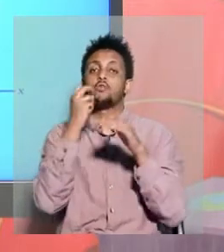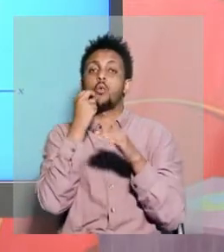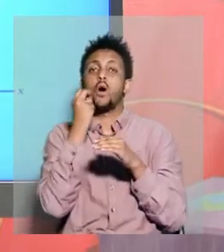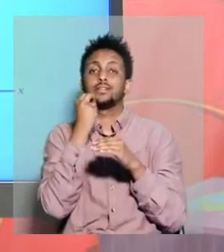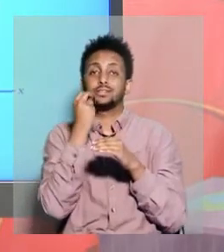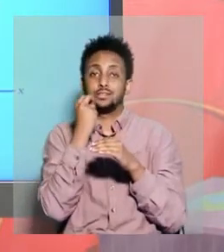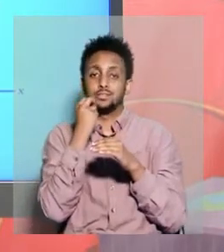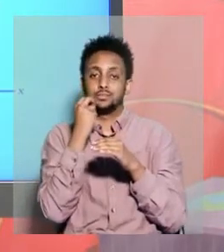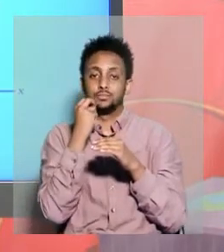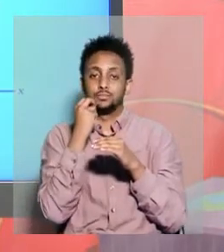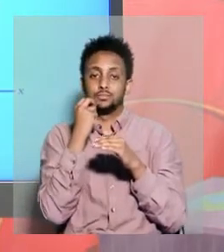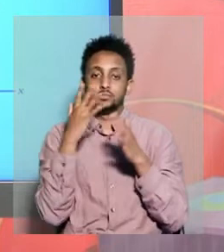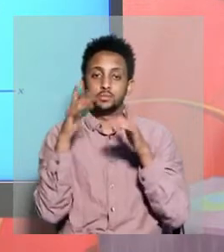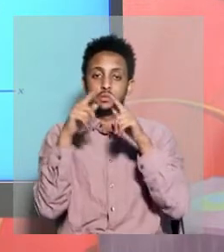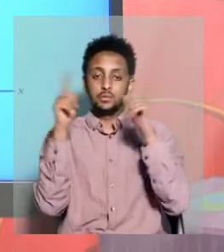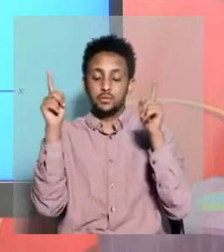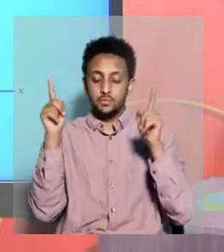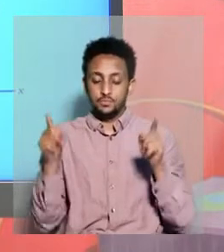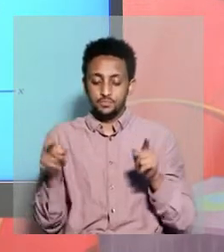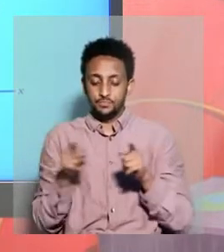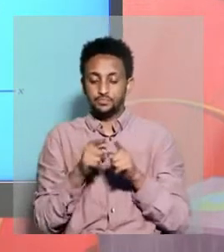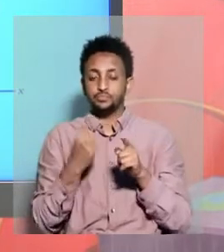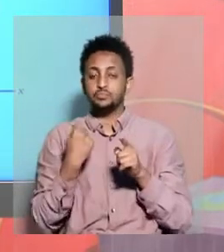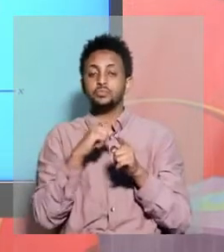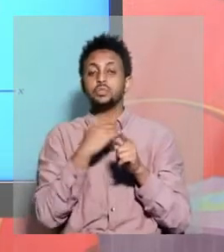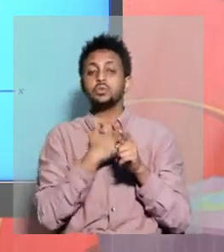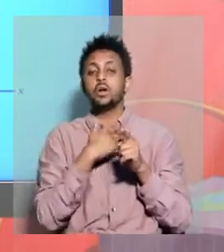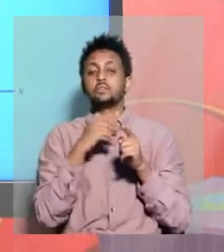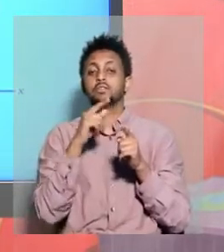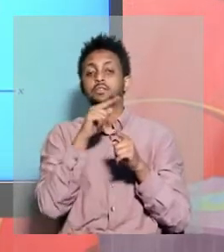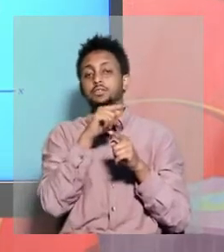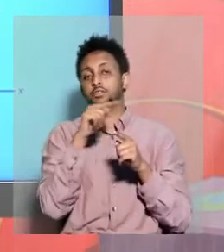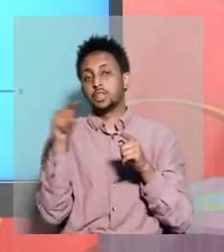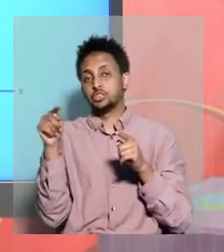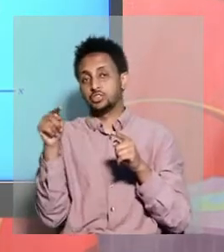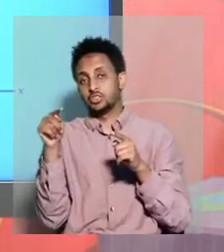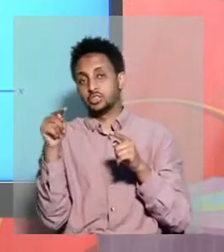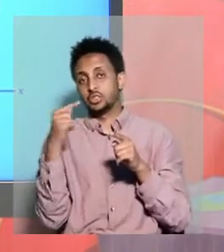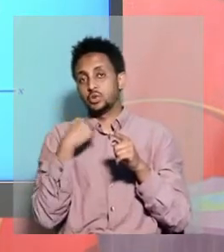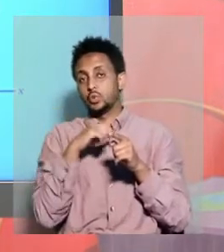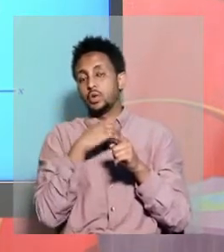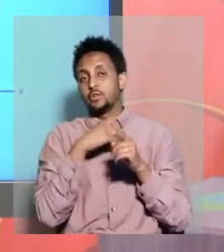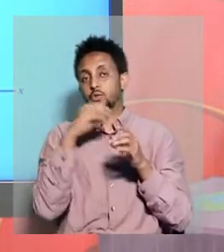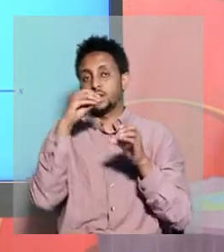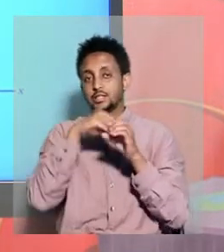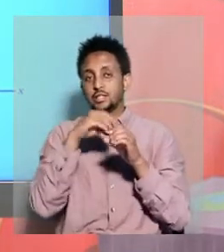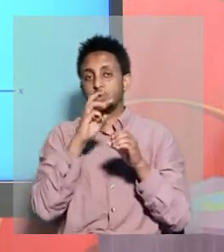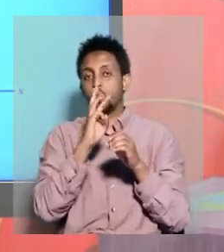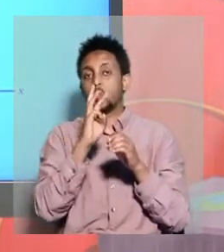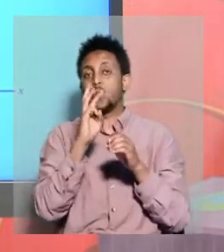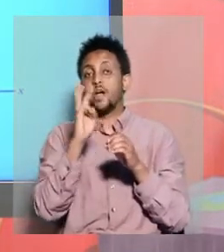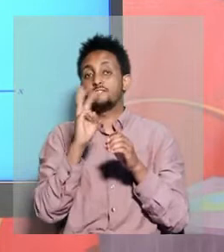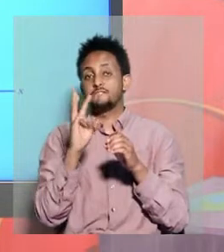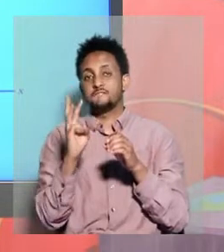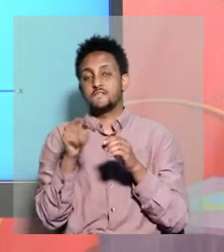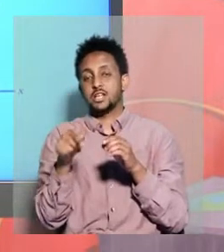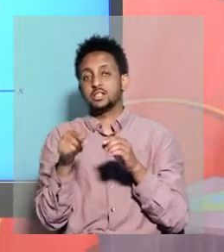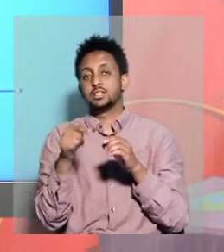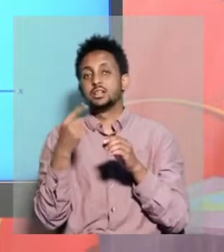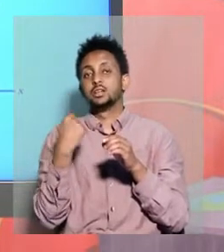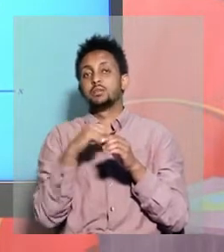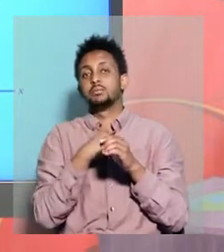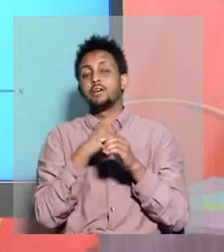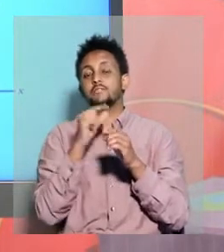Okay, you can take like this. Suppose here you do have tensioned string. If you exert a wave here,